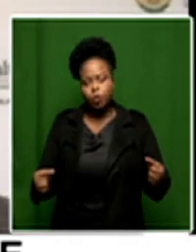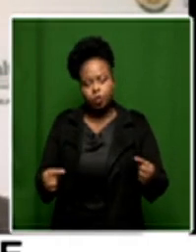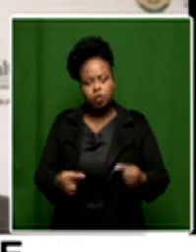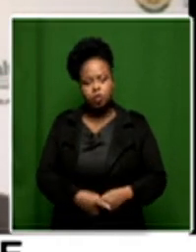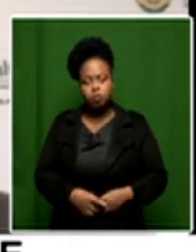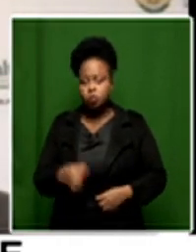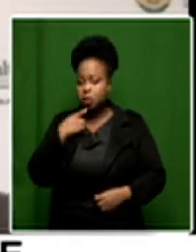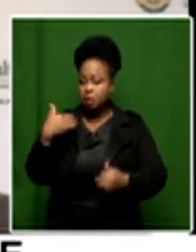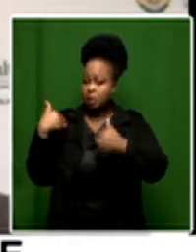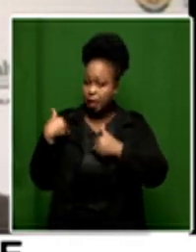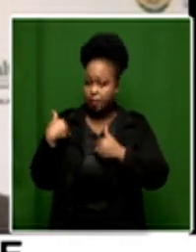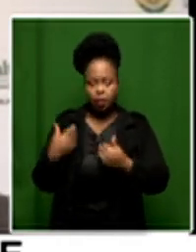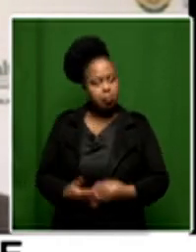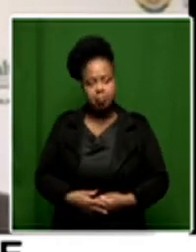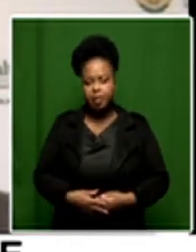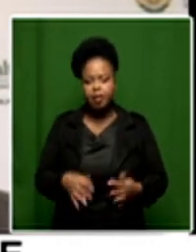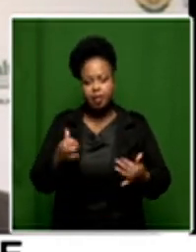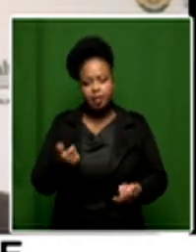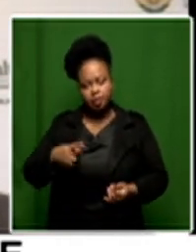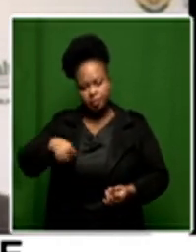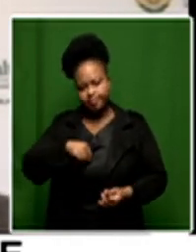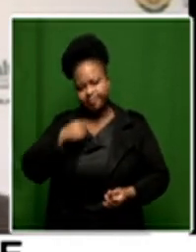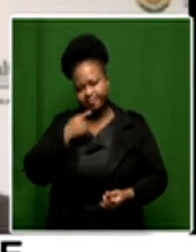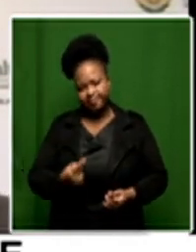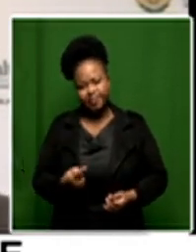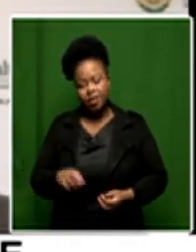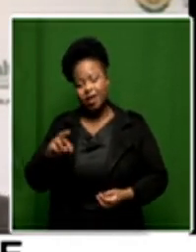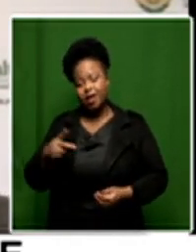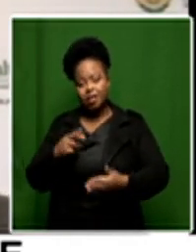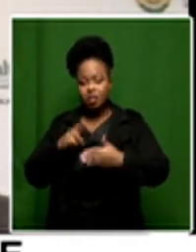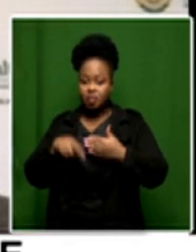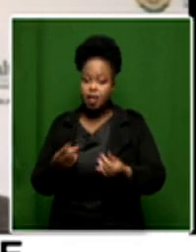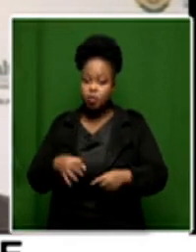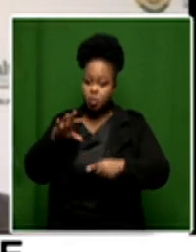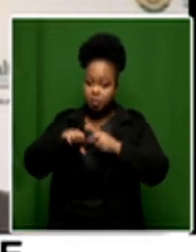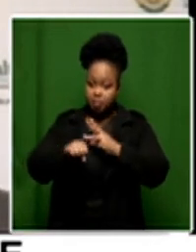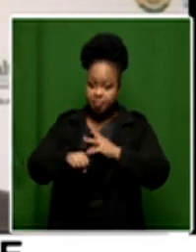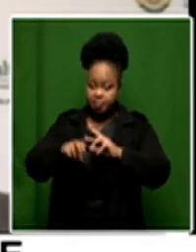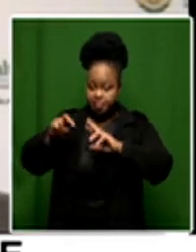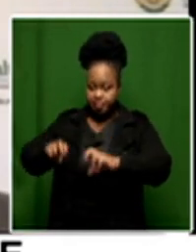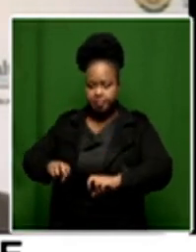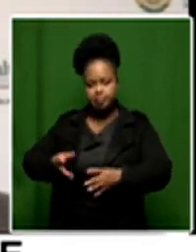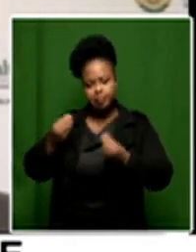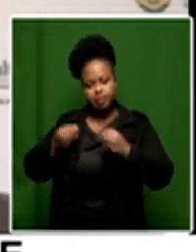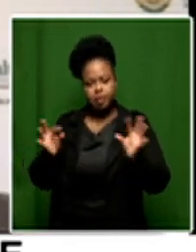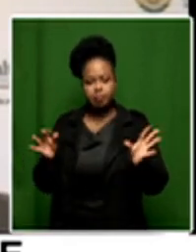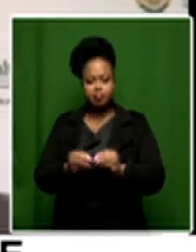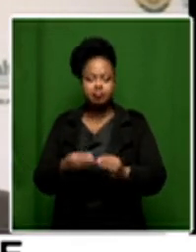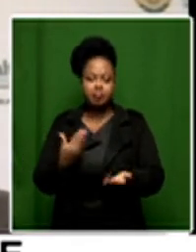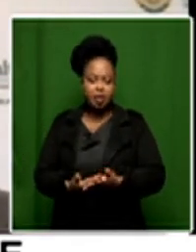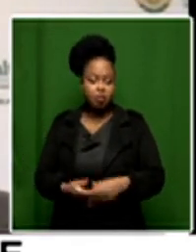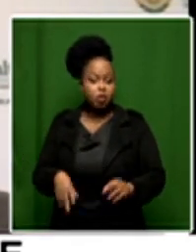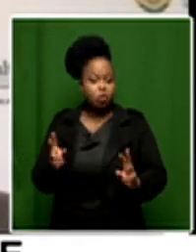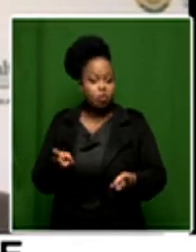in principle. And however, we are then saying that when these other results come out, we will be able to pull all of this together. Normally